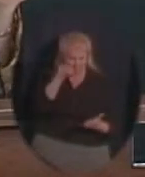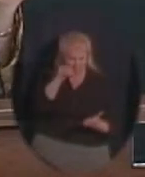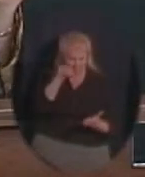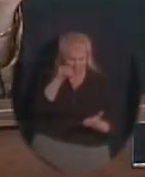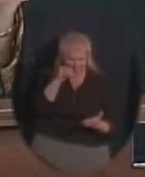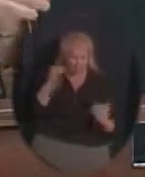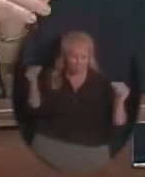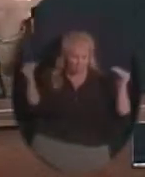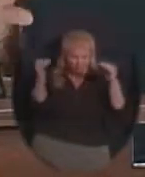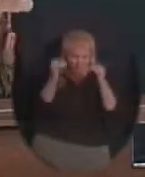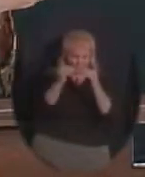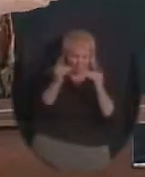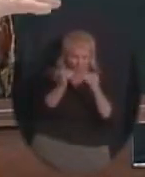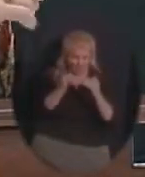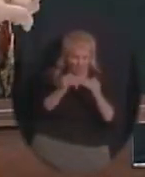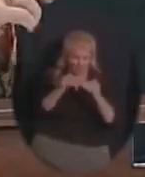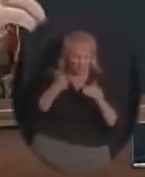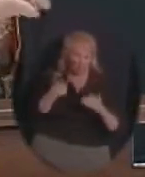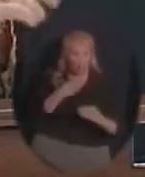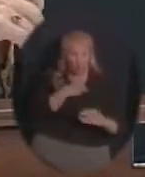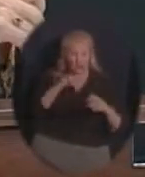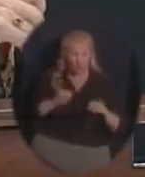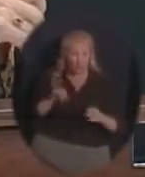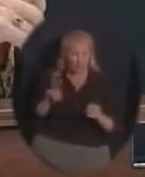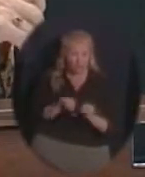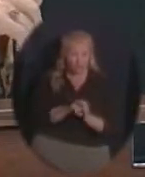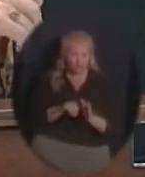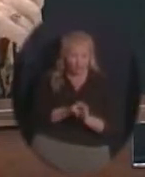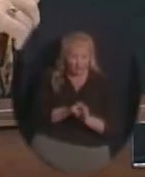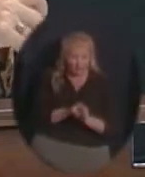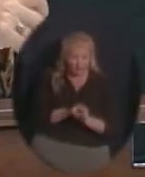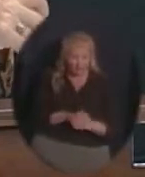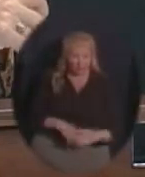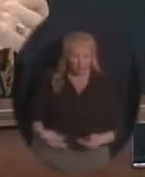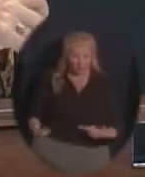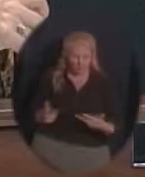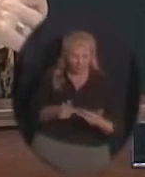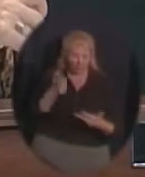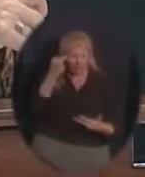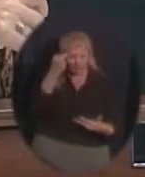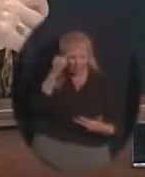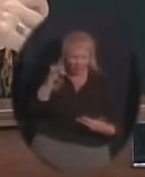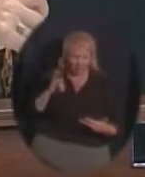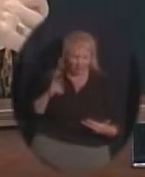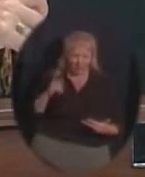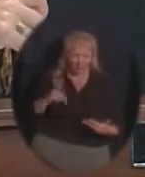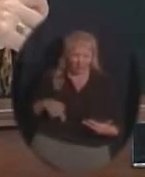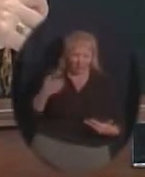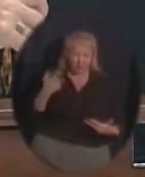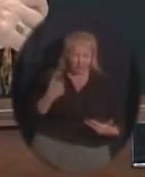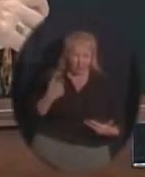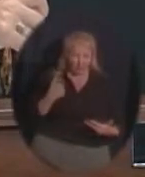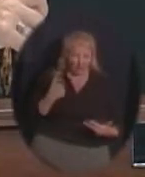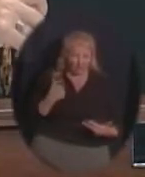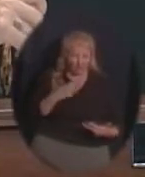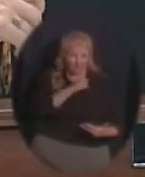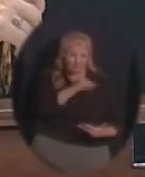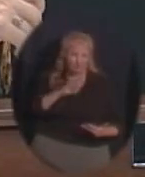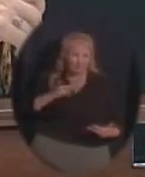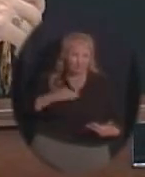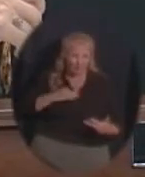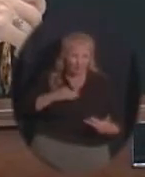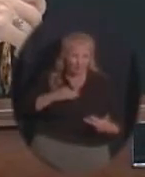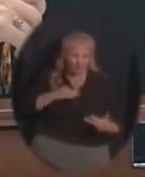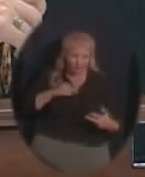able to identify? Third, I think there has to be a staff survey of is this performing in all those other angles